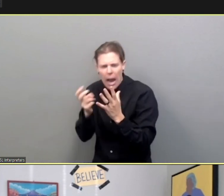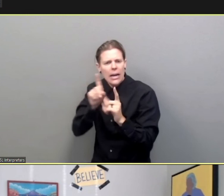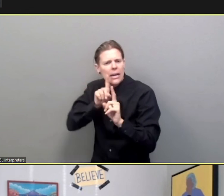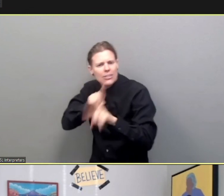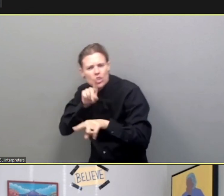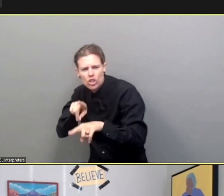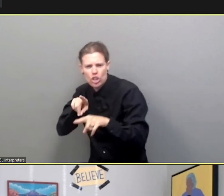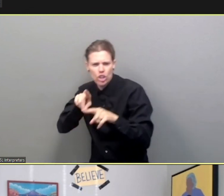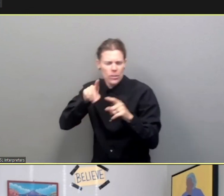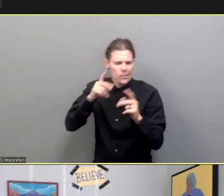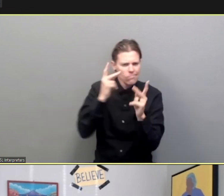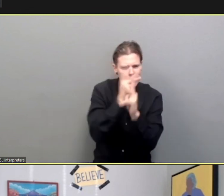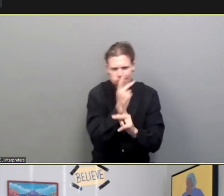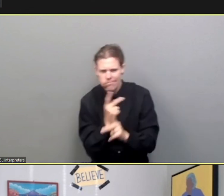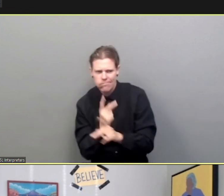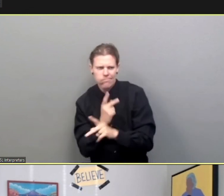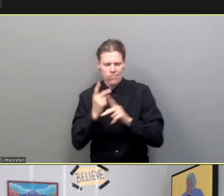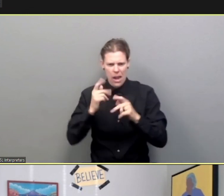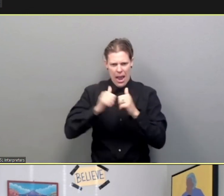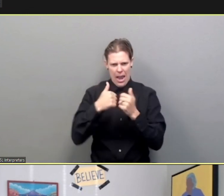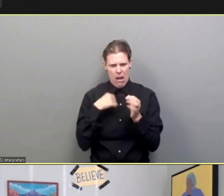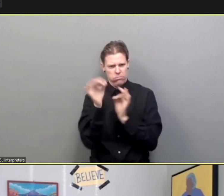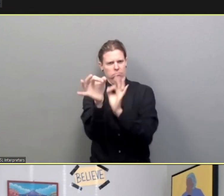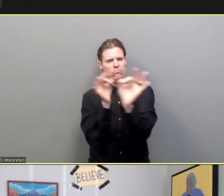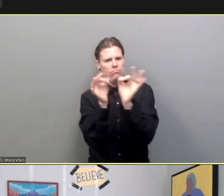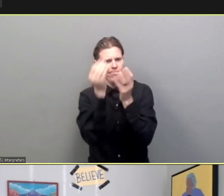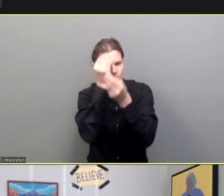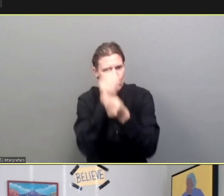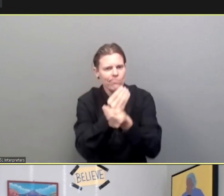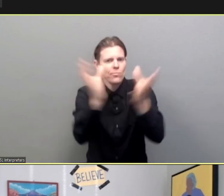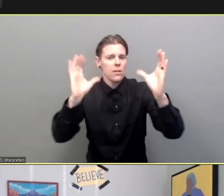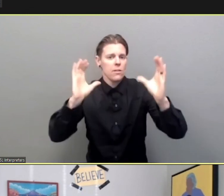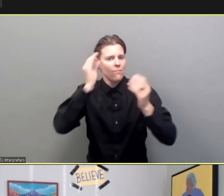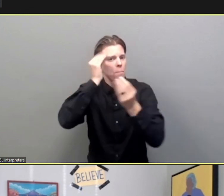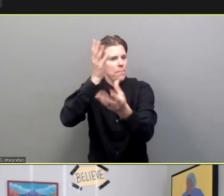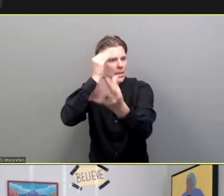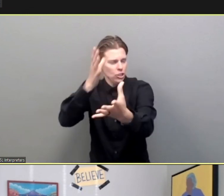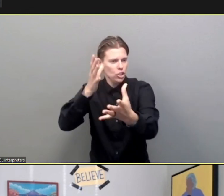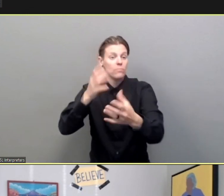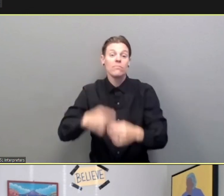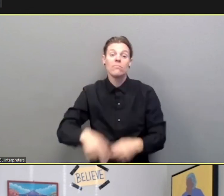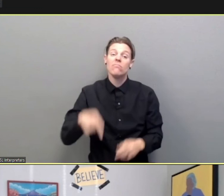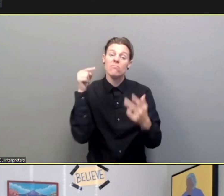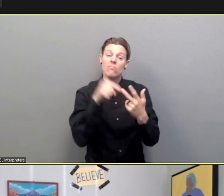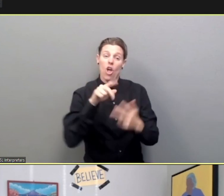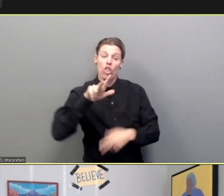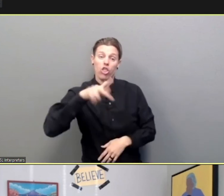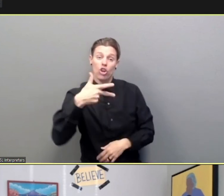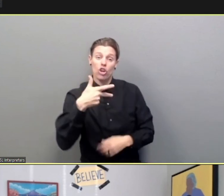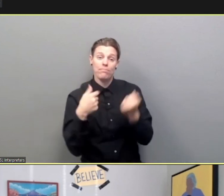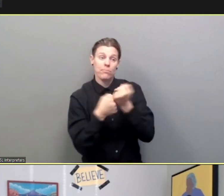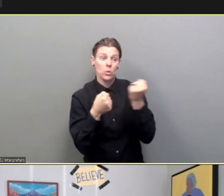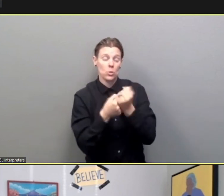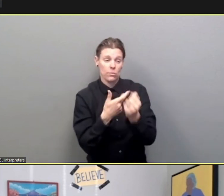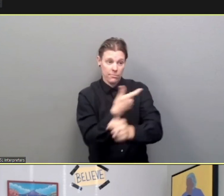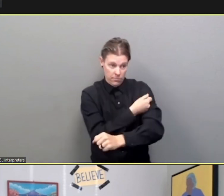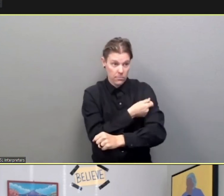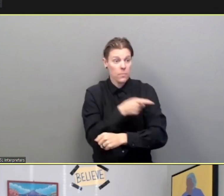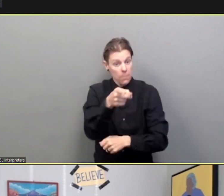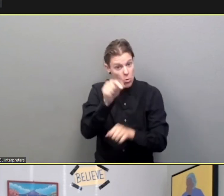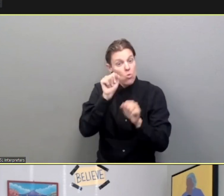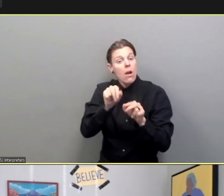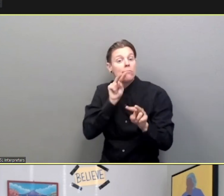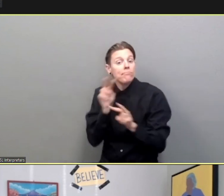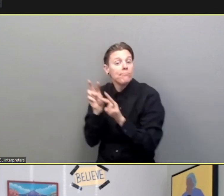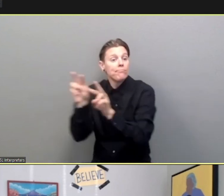that on the boosters, you can go online and schedule an appointment. We have lots